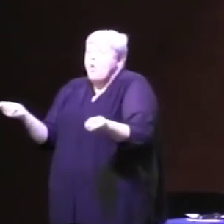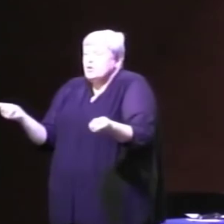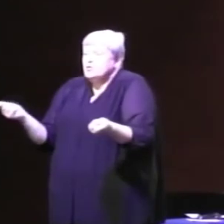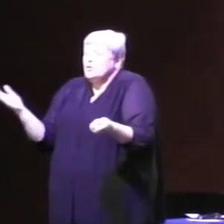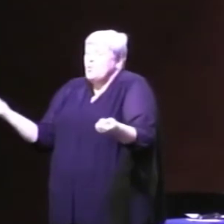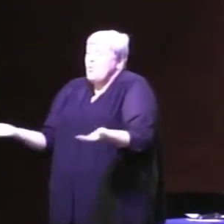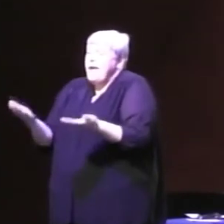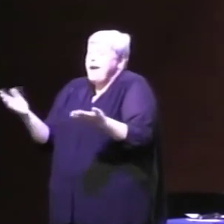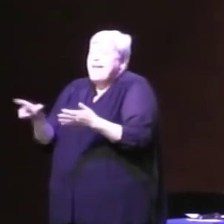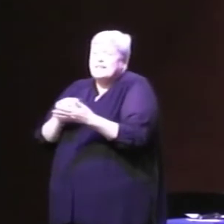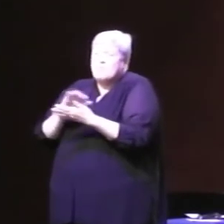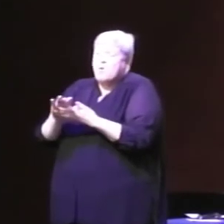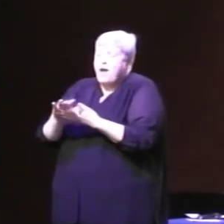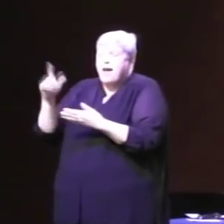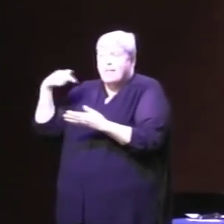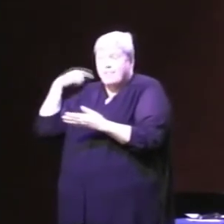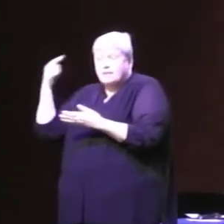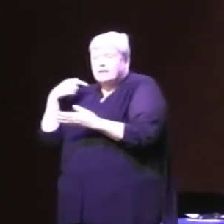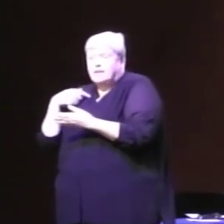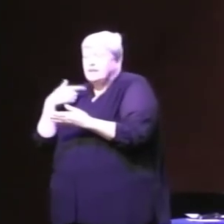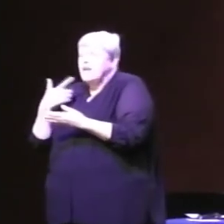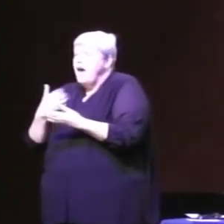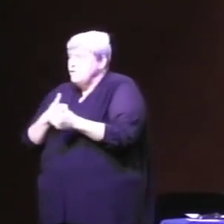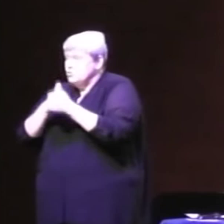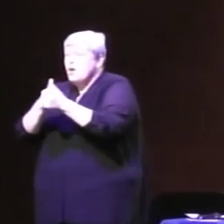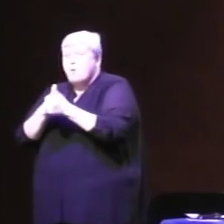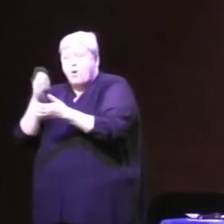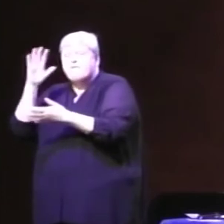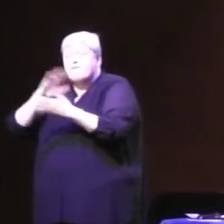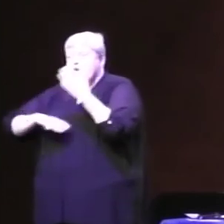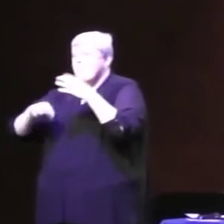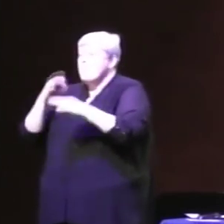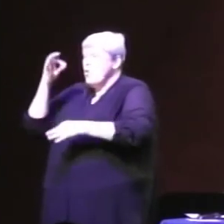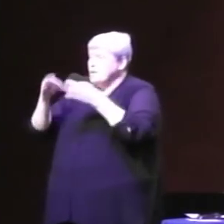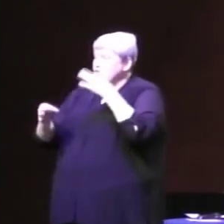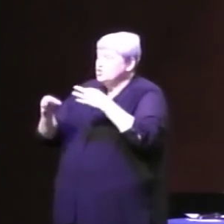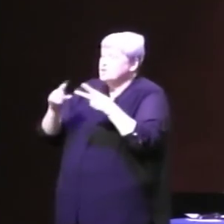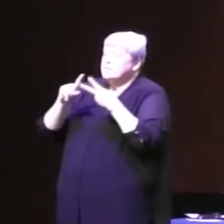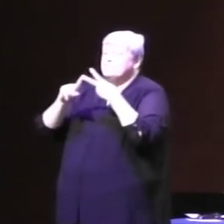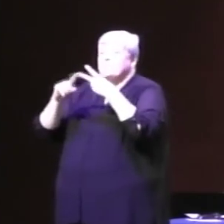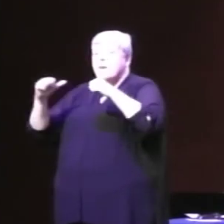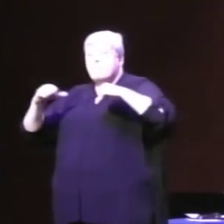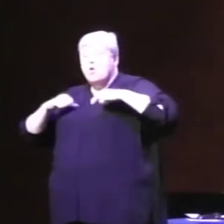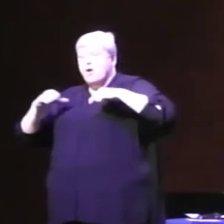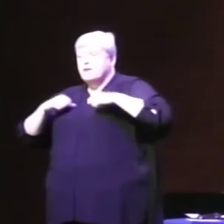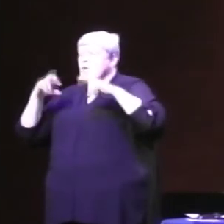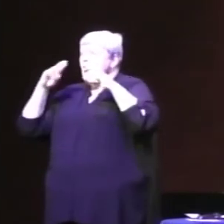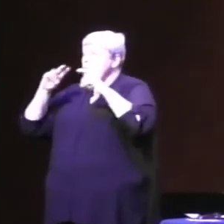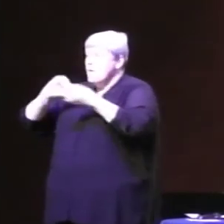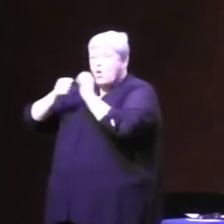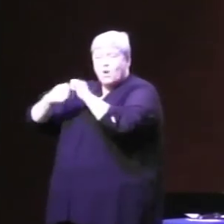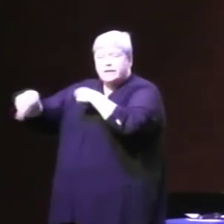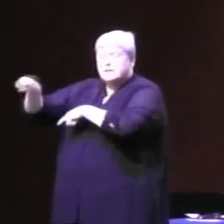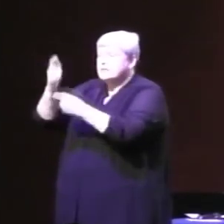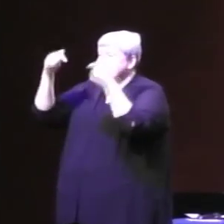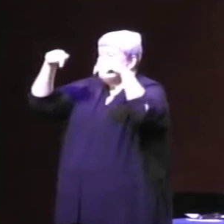and at Westminster, securing backing from politicians and employers, and we hope that colleagues present today will